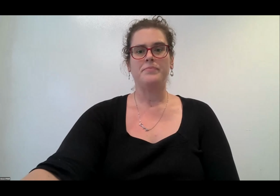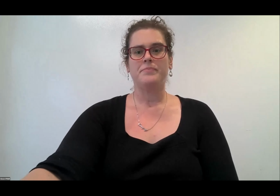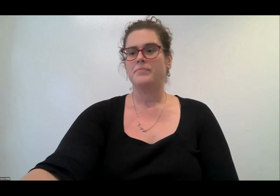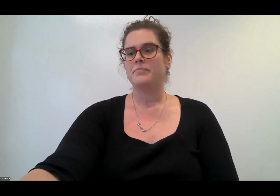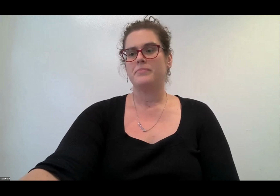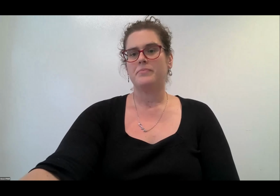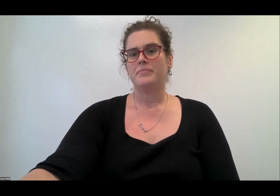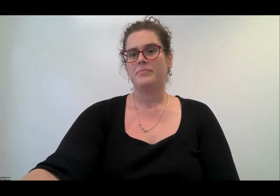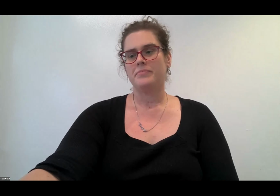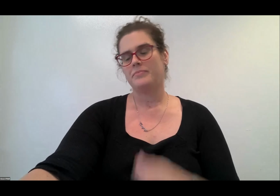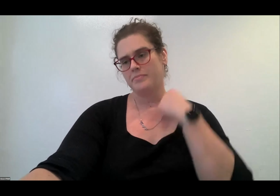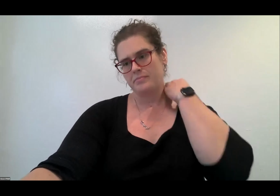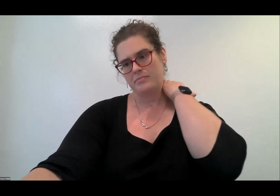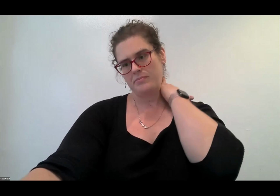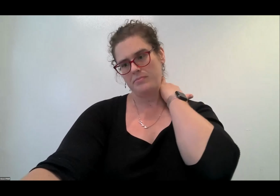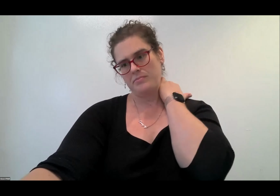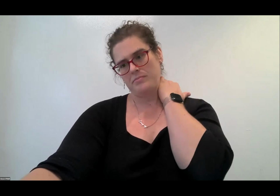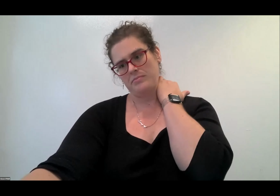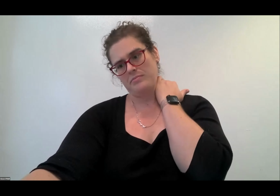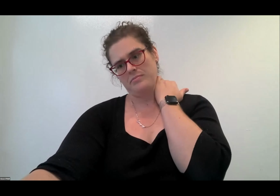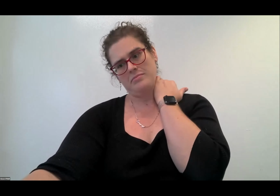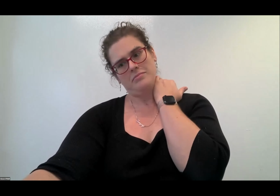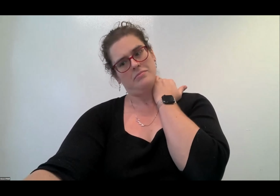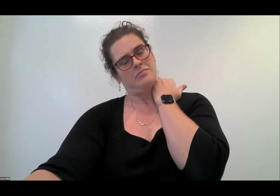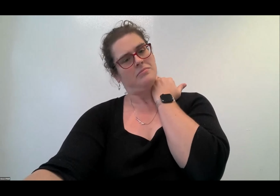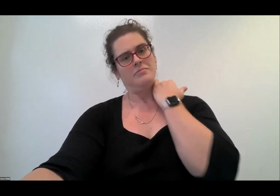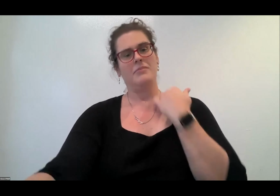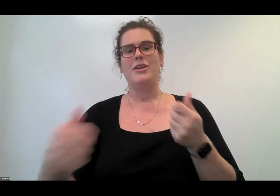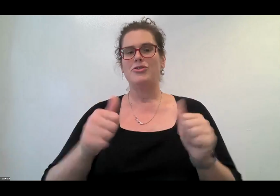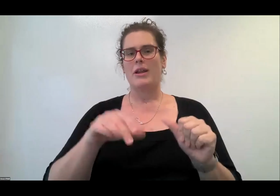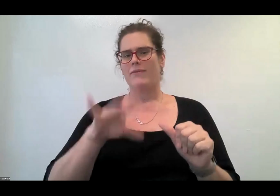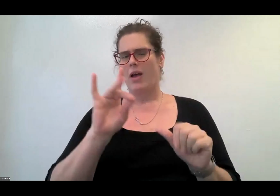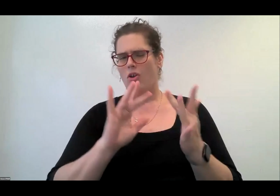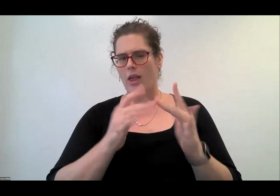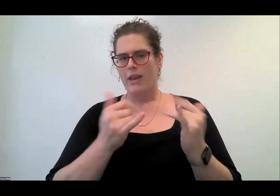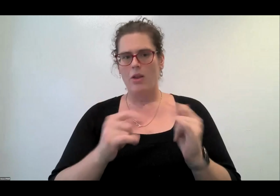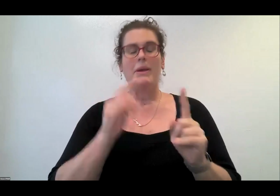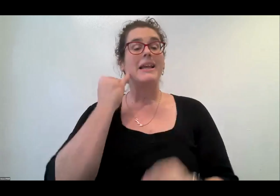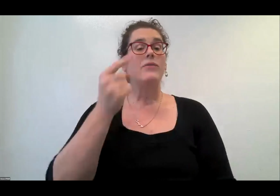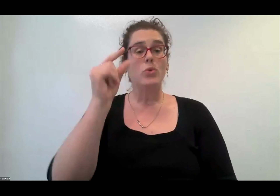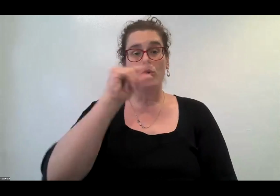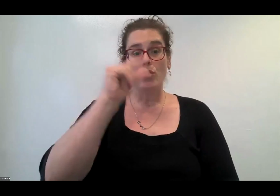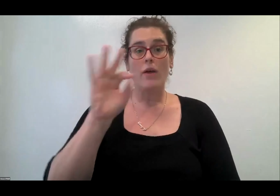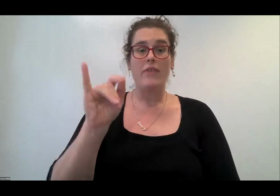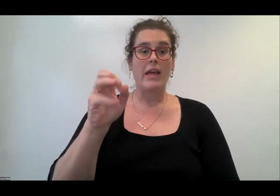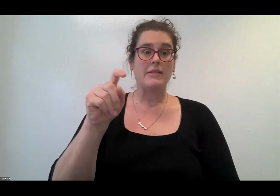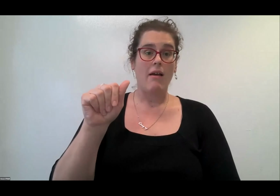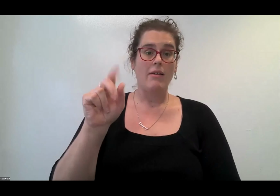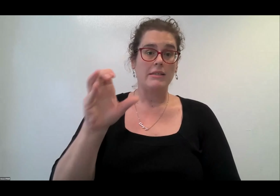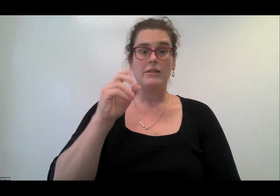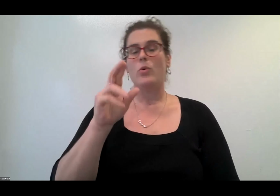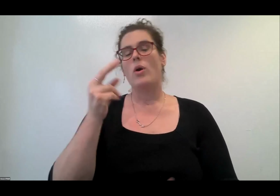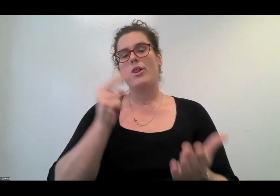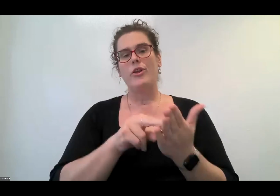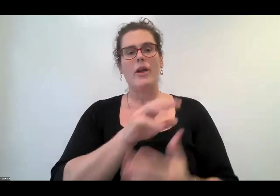I'm trying to look quickly online. I'm sorry, maybe I should have brought up, but anyway, if people Google Fiesta DC or look at the Mayor's Office of